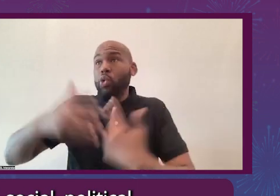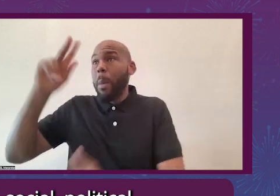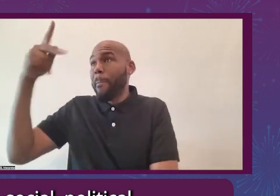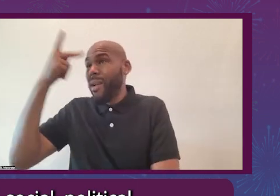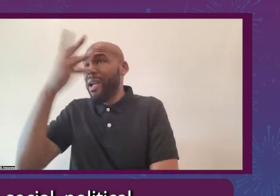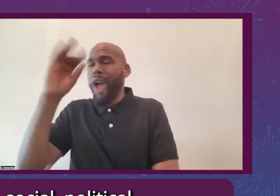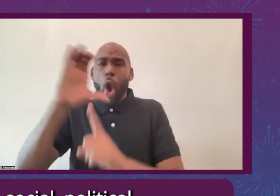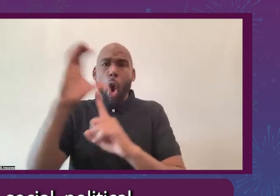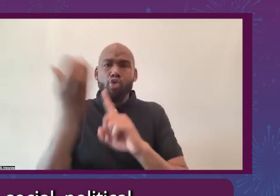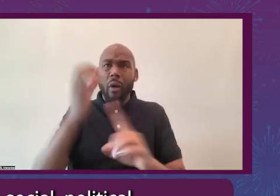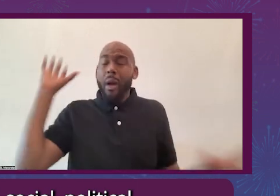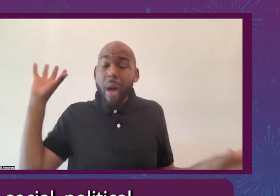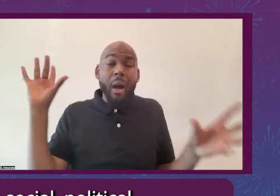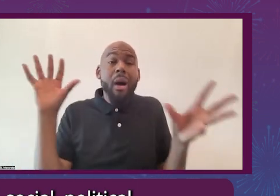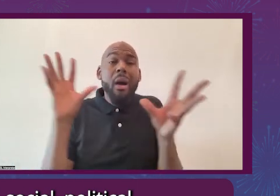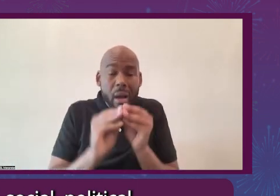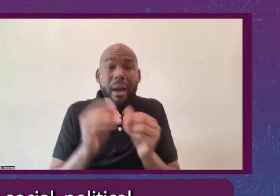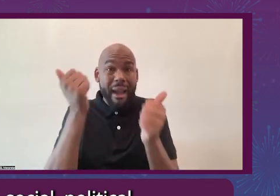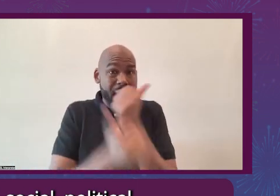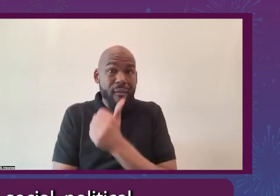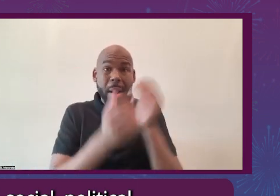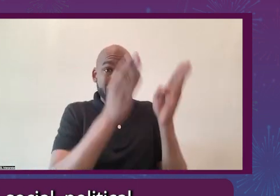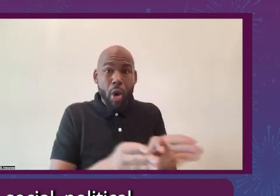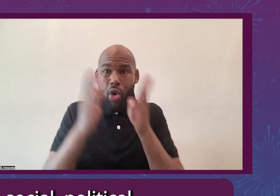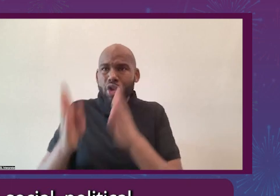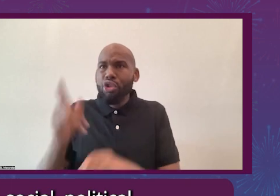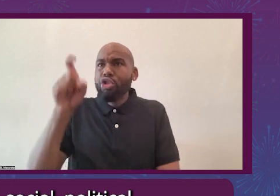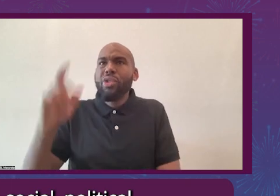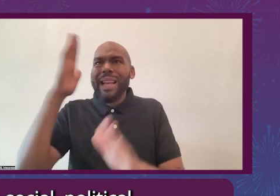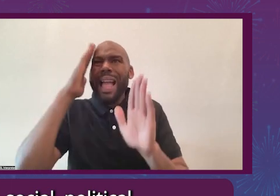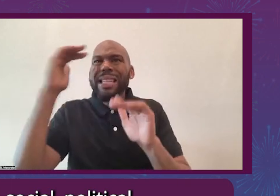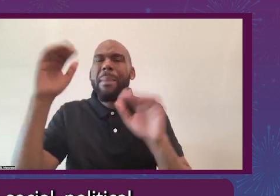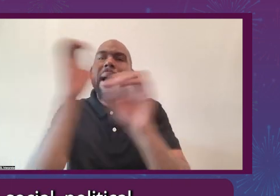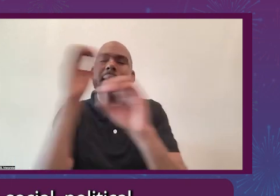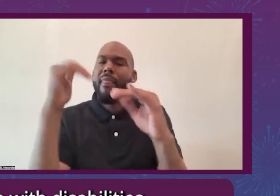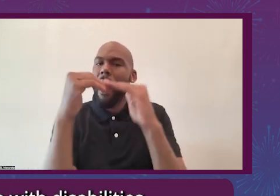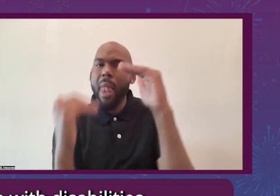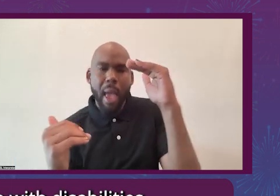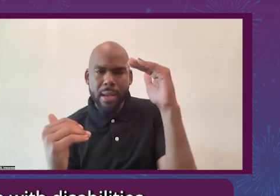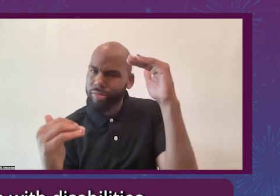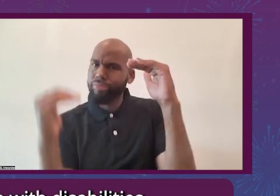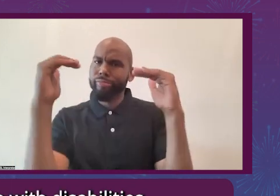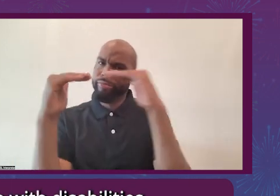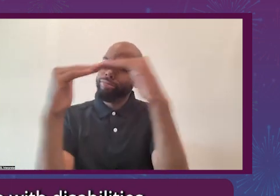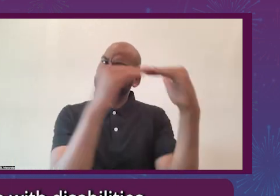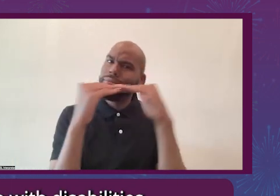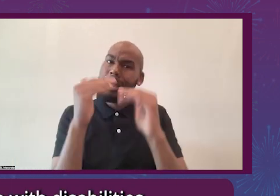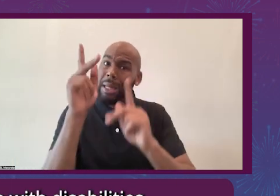economic, social, political, and cultural life. Every person should expect nothing